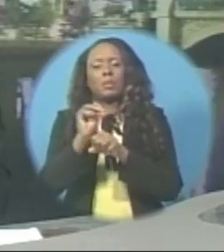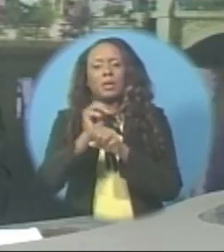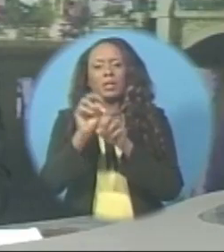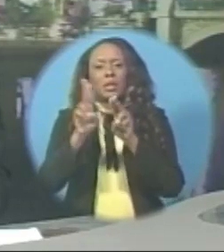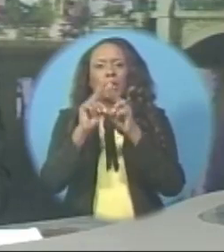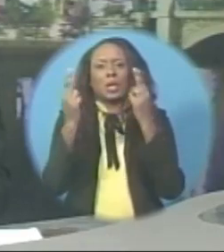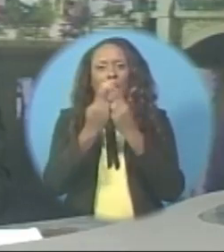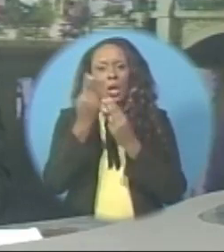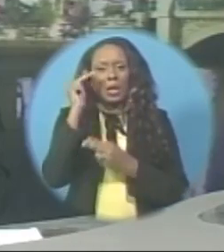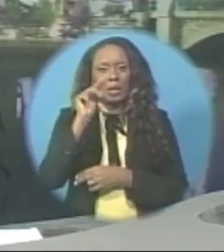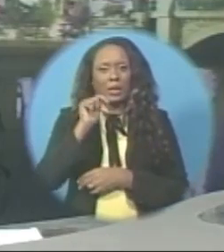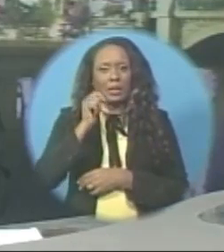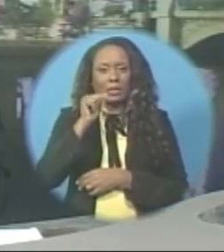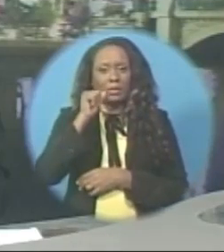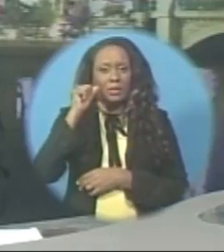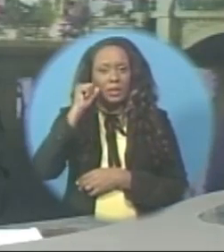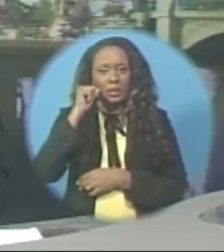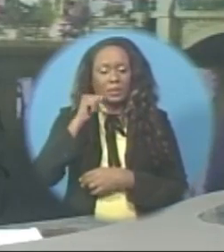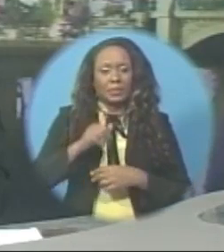this report.